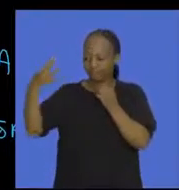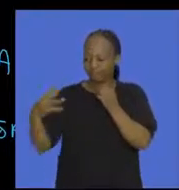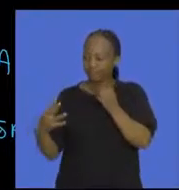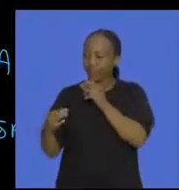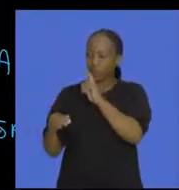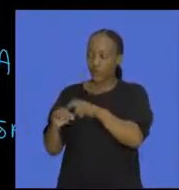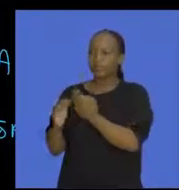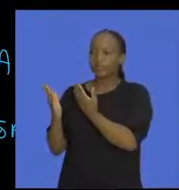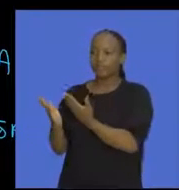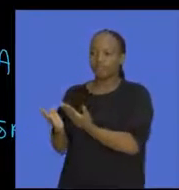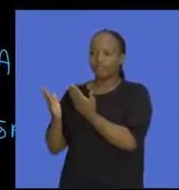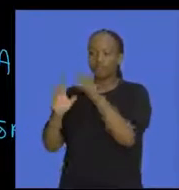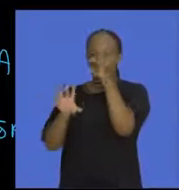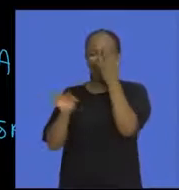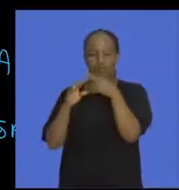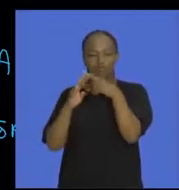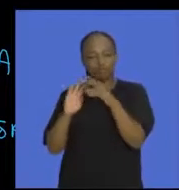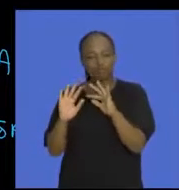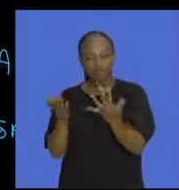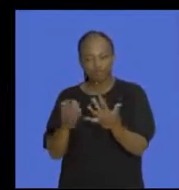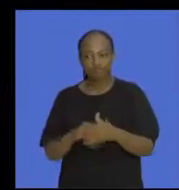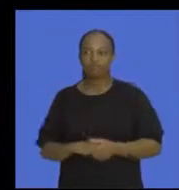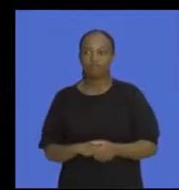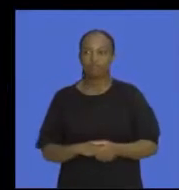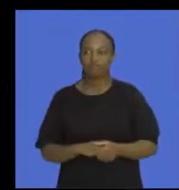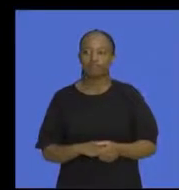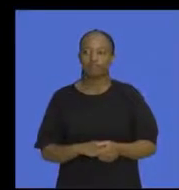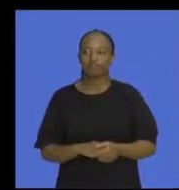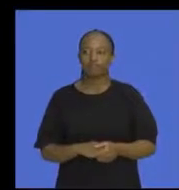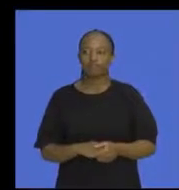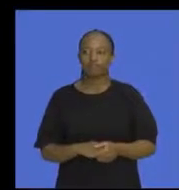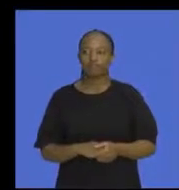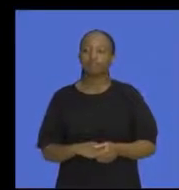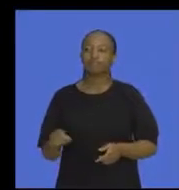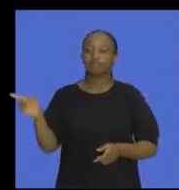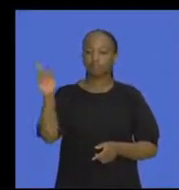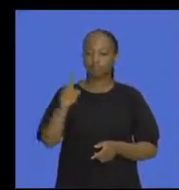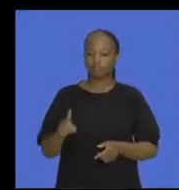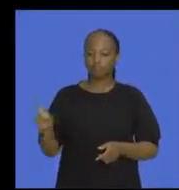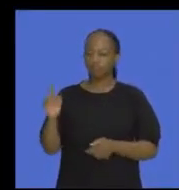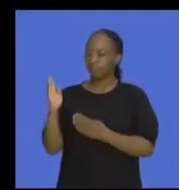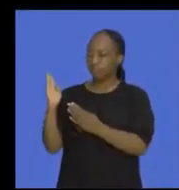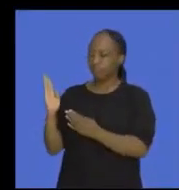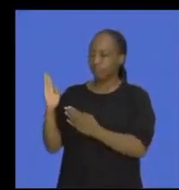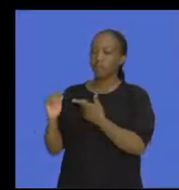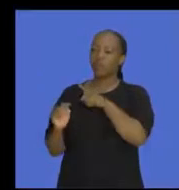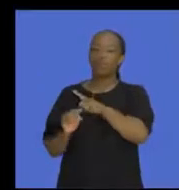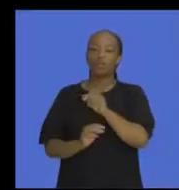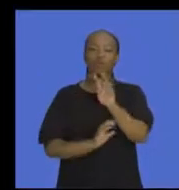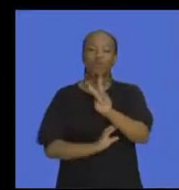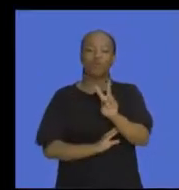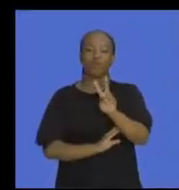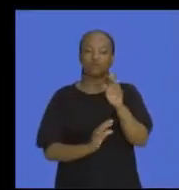far as, you know, analyzing these results, okay? So, okay, this is what it is. The total